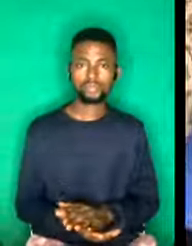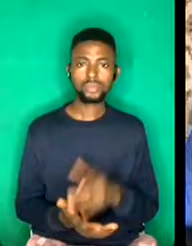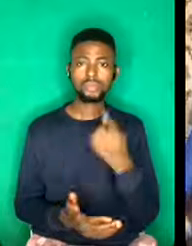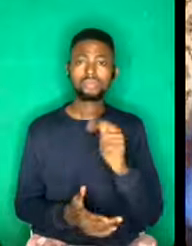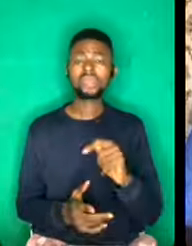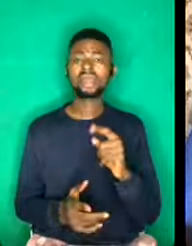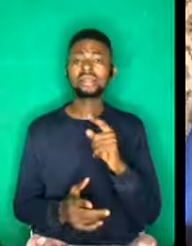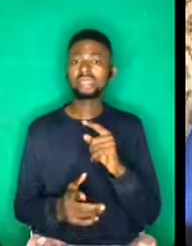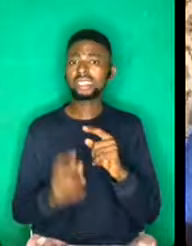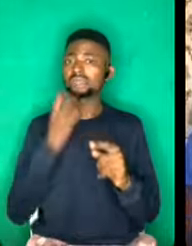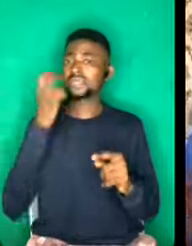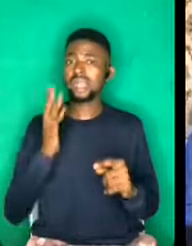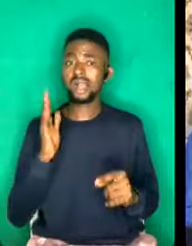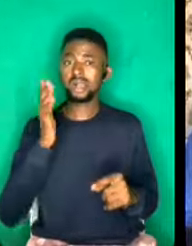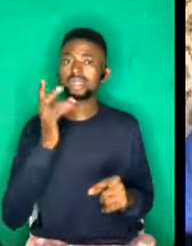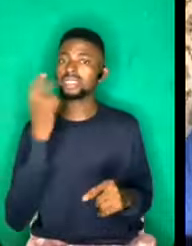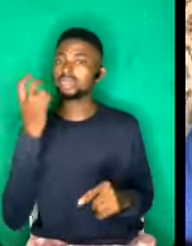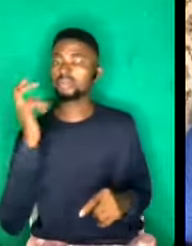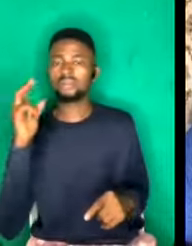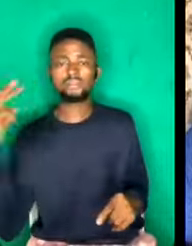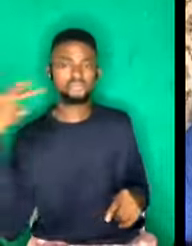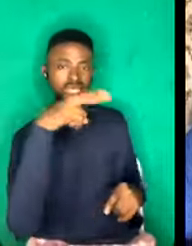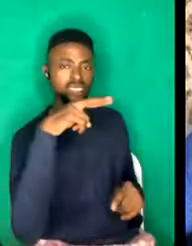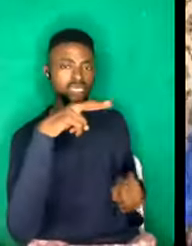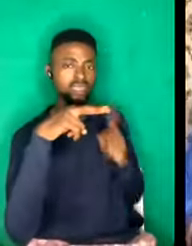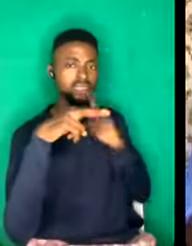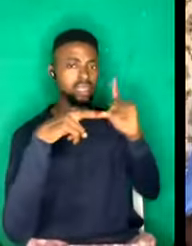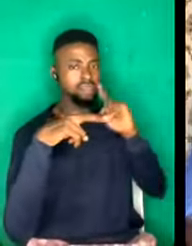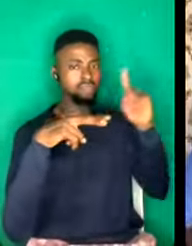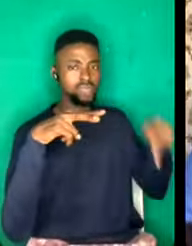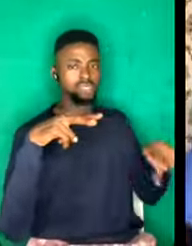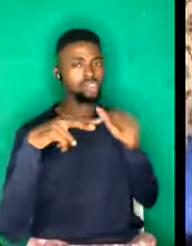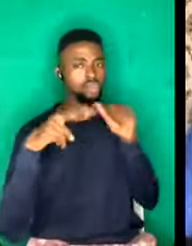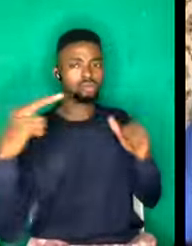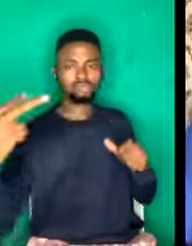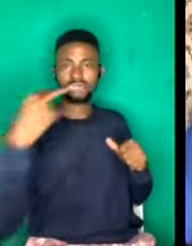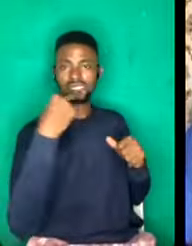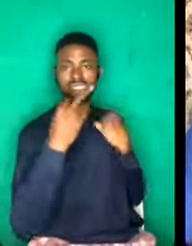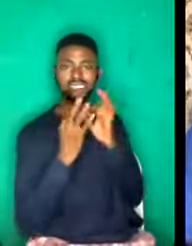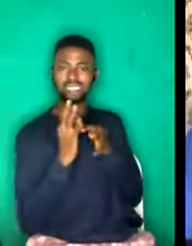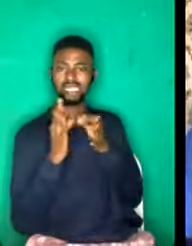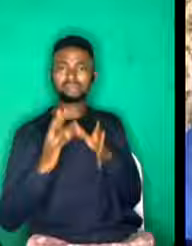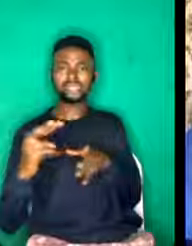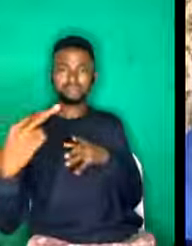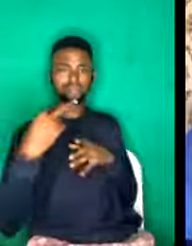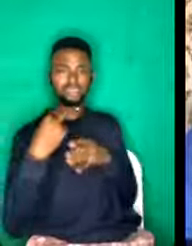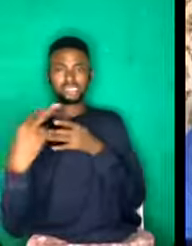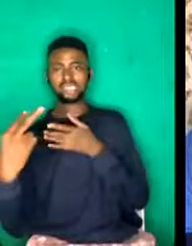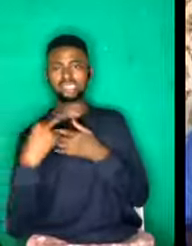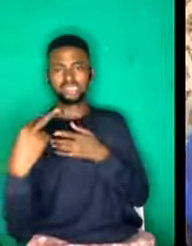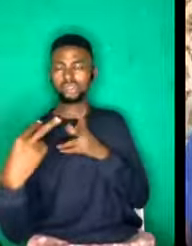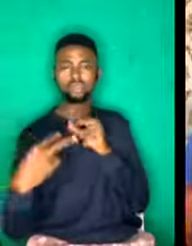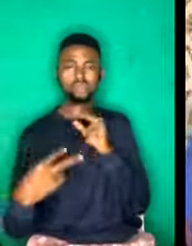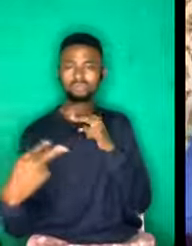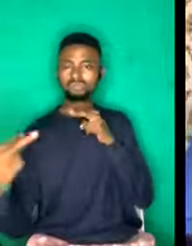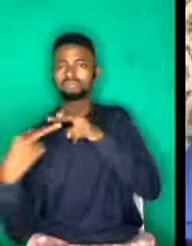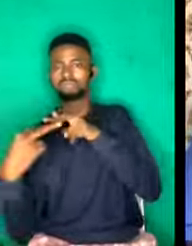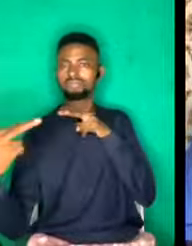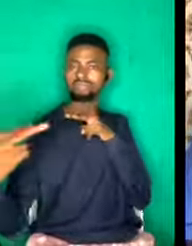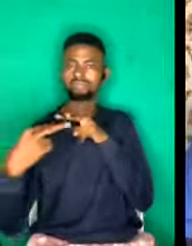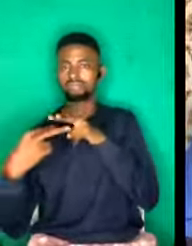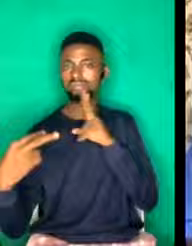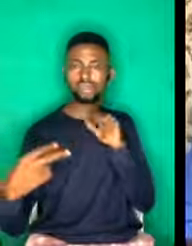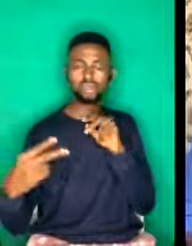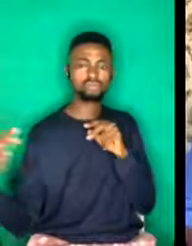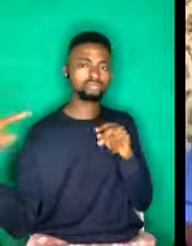person. The interpreter is Good. just an intermediary and it's not supposed to be the focus of the Mm. whole conversation. So